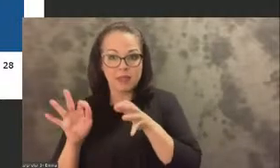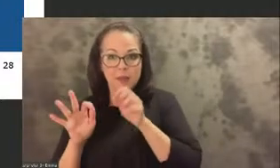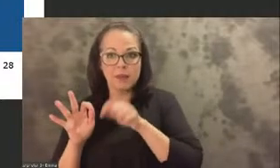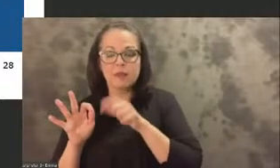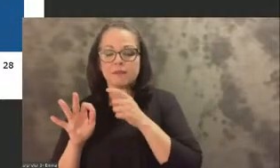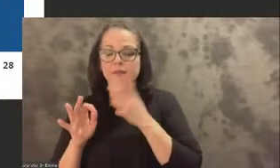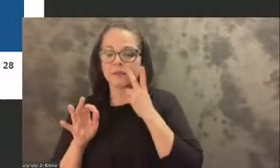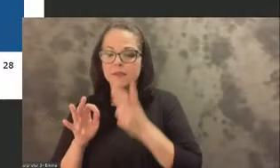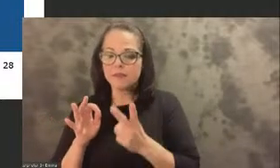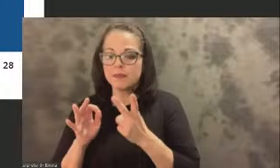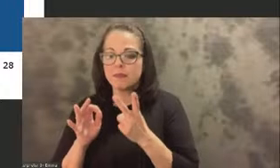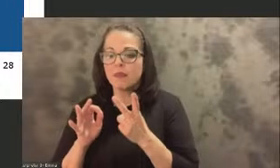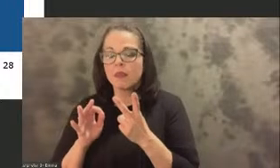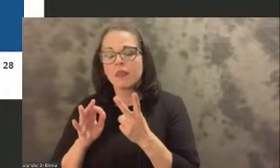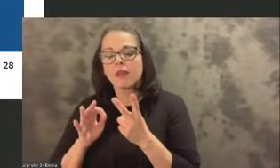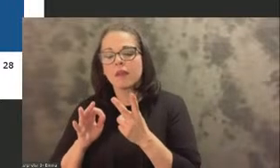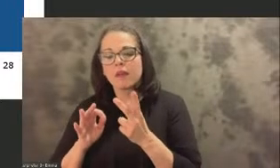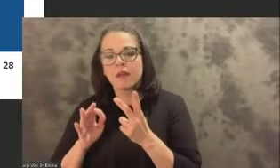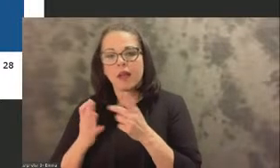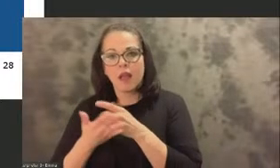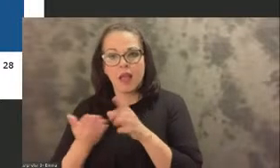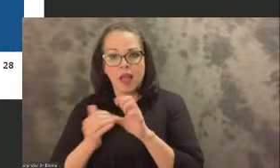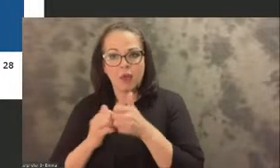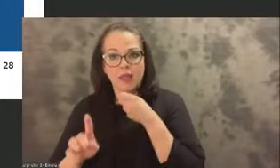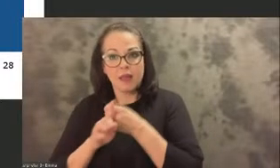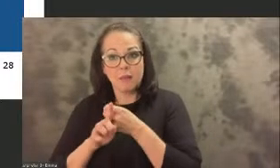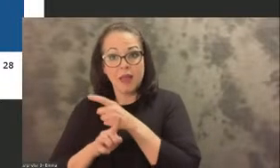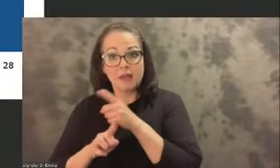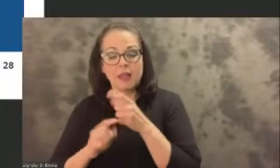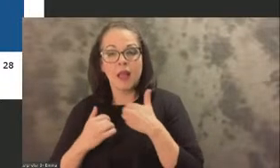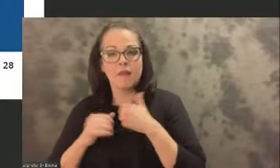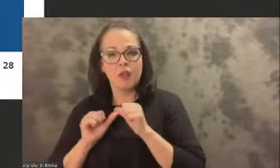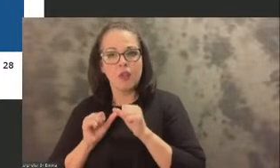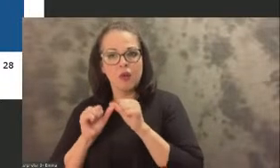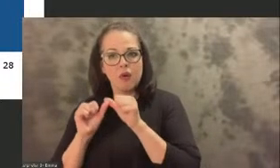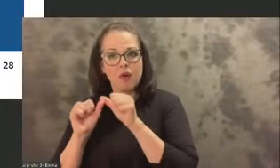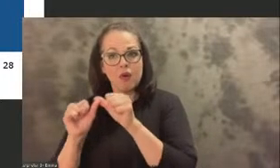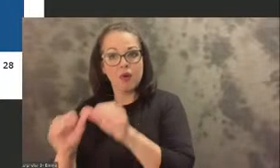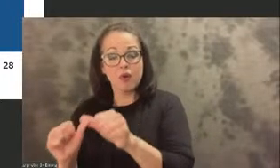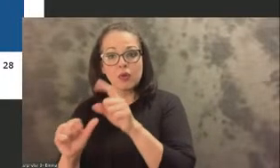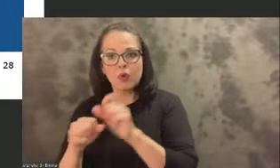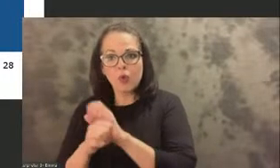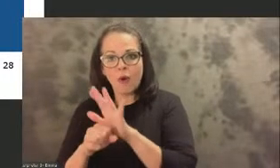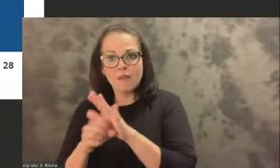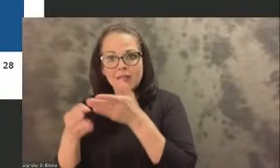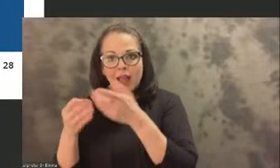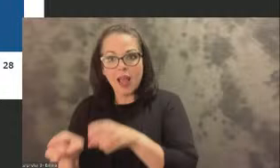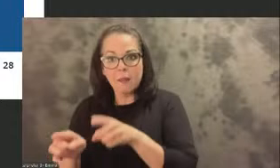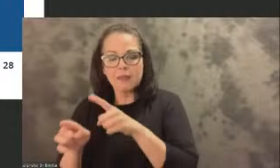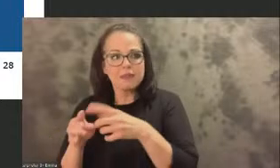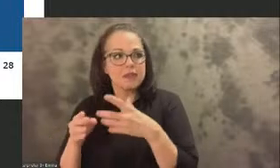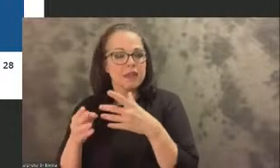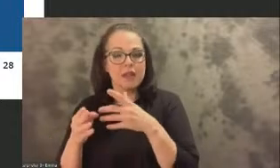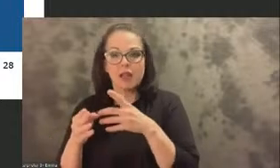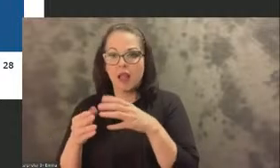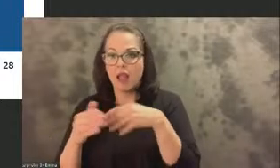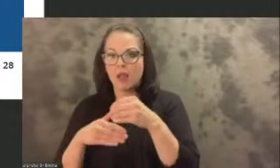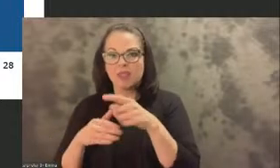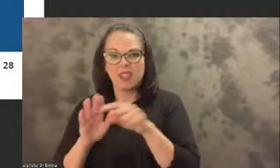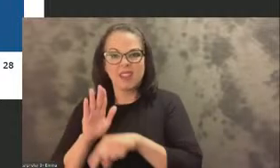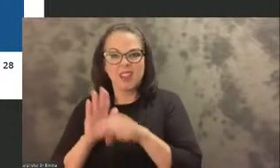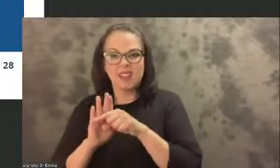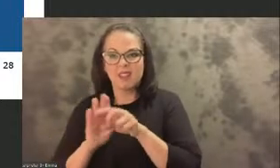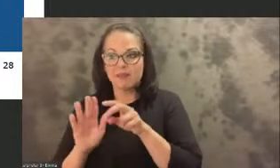at having the impact of having long COVID, resulting in outsized negative